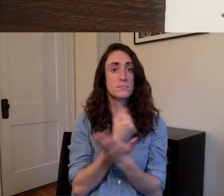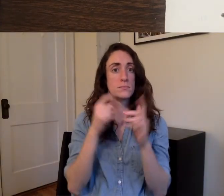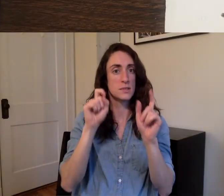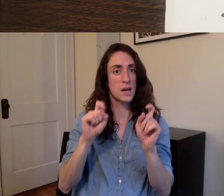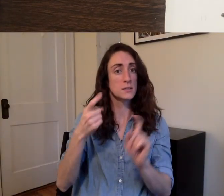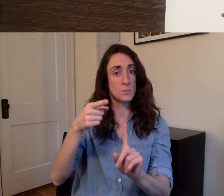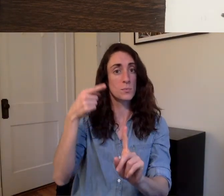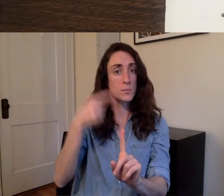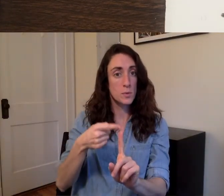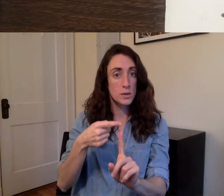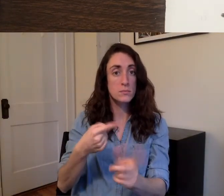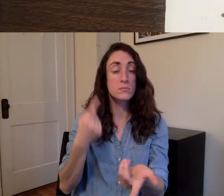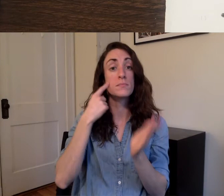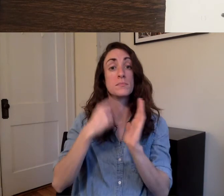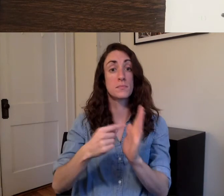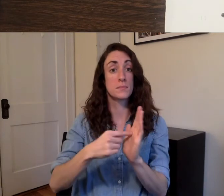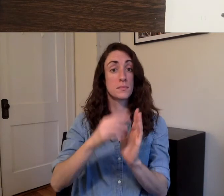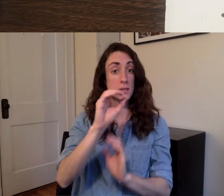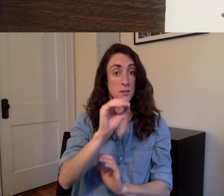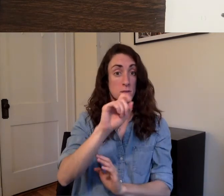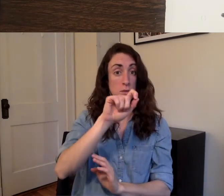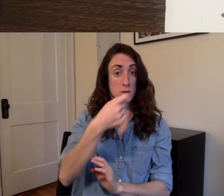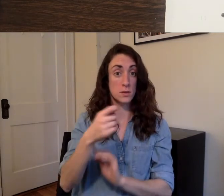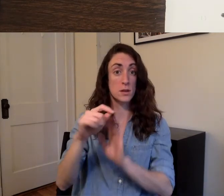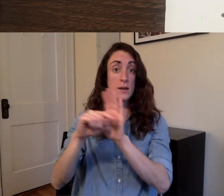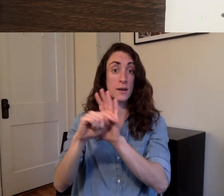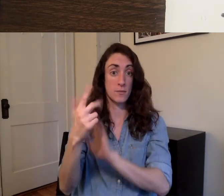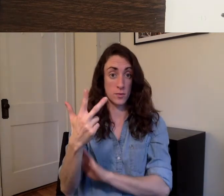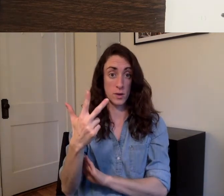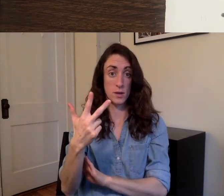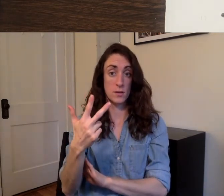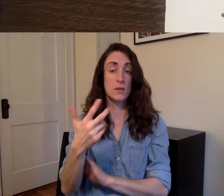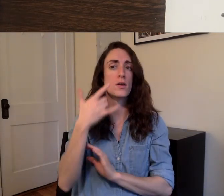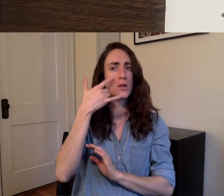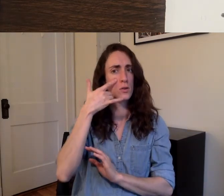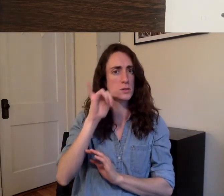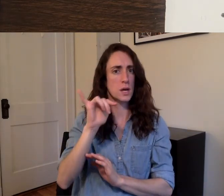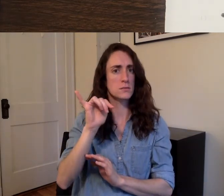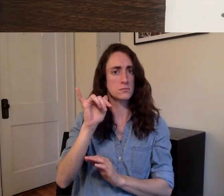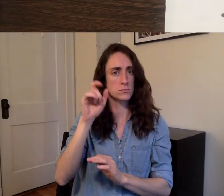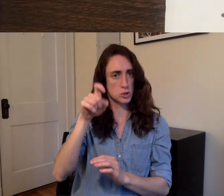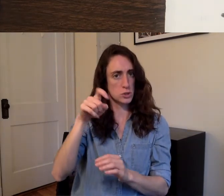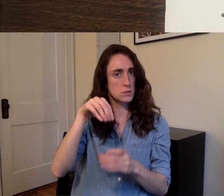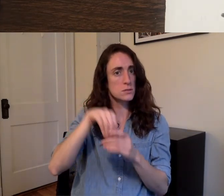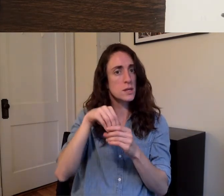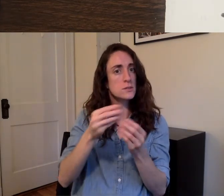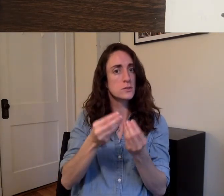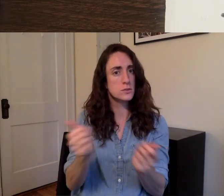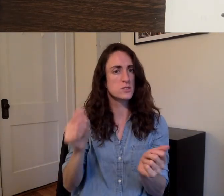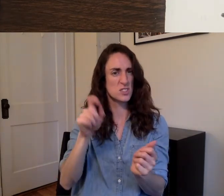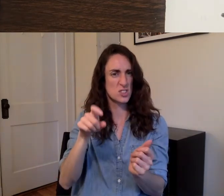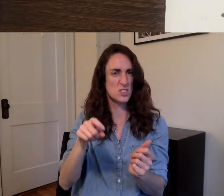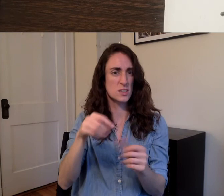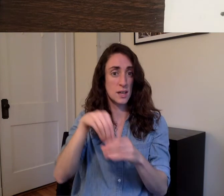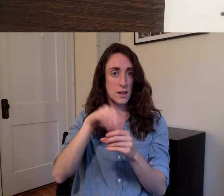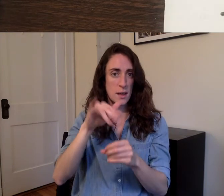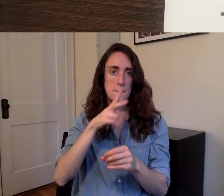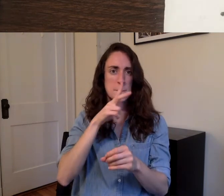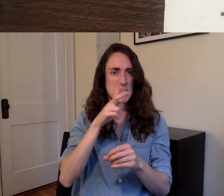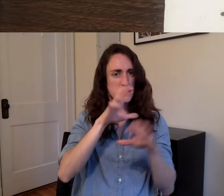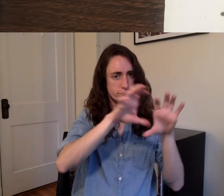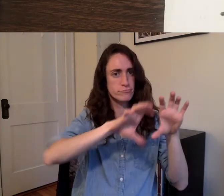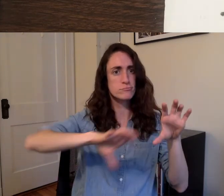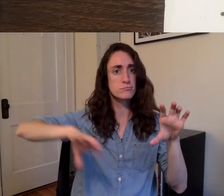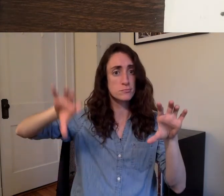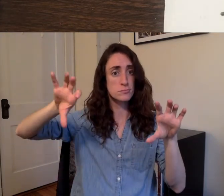And now we can test a point that appears to be in our solution area. So we'll test 0, -3, and we can replace x and